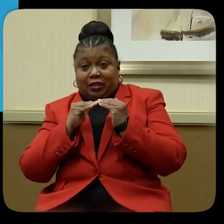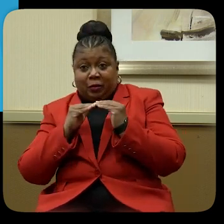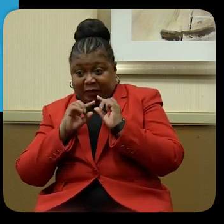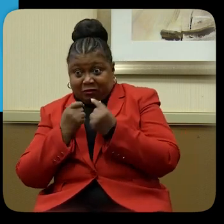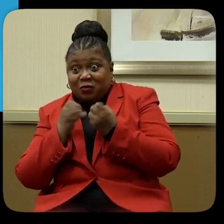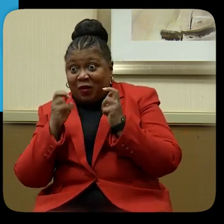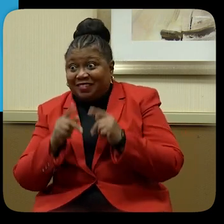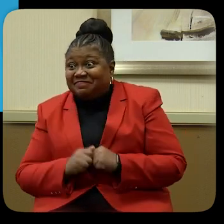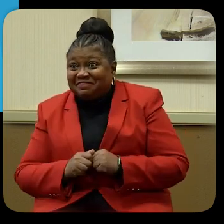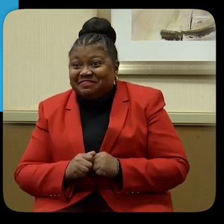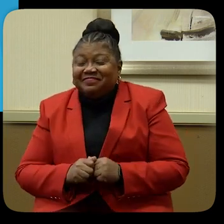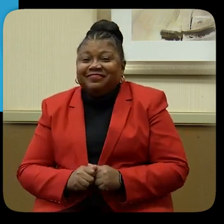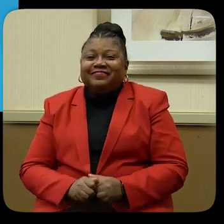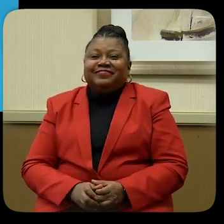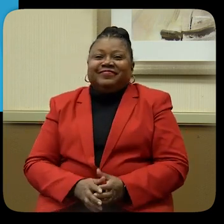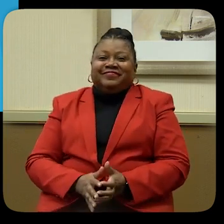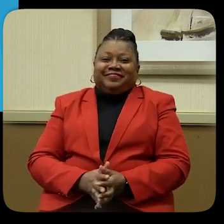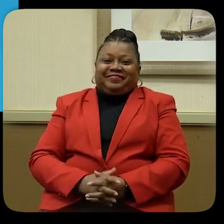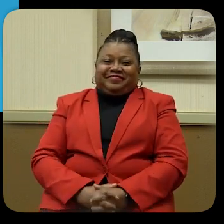crew.